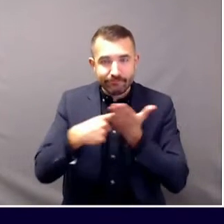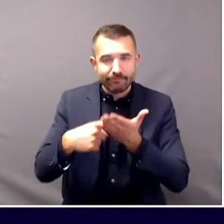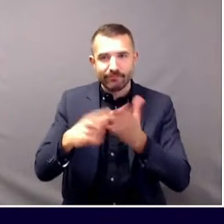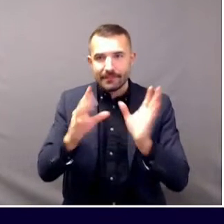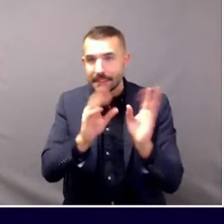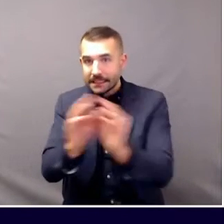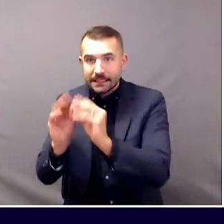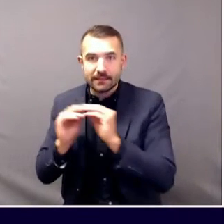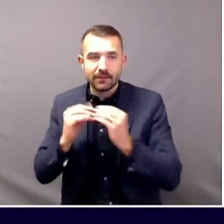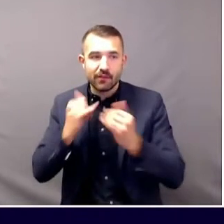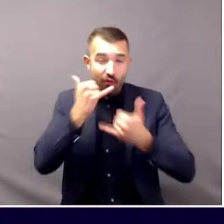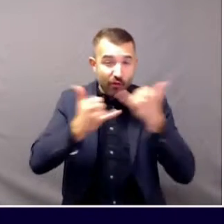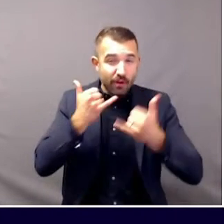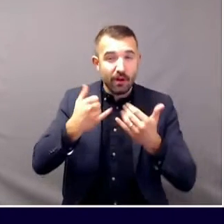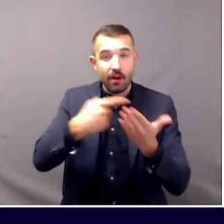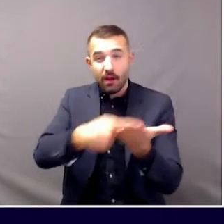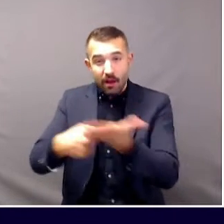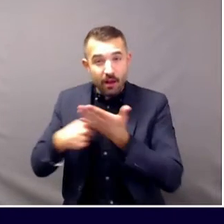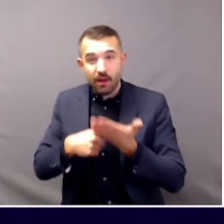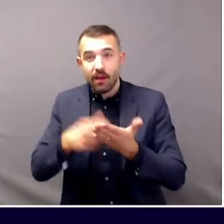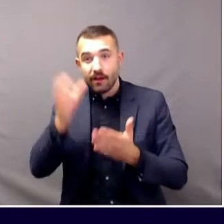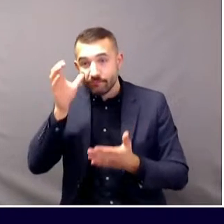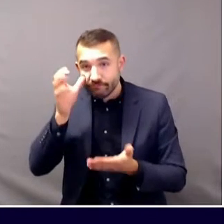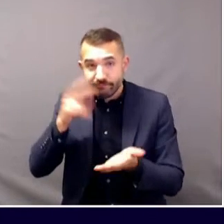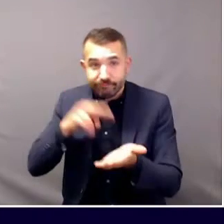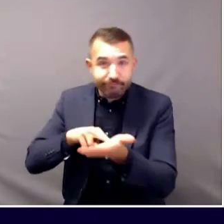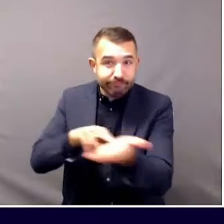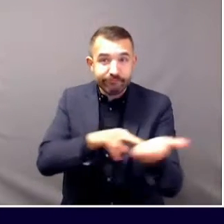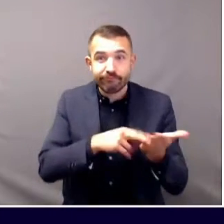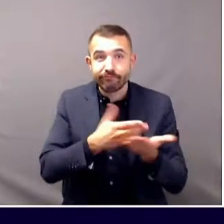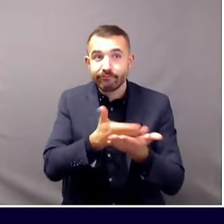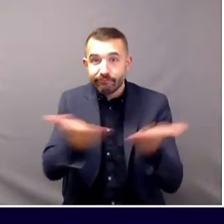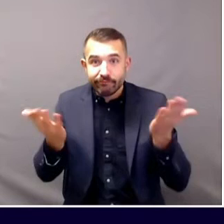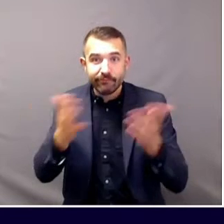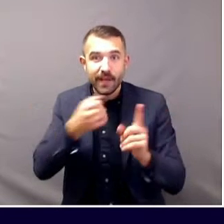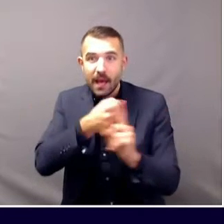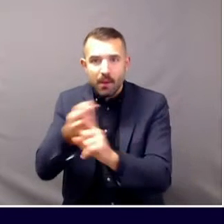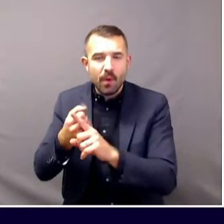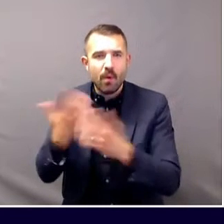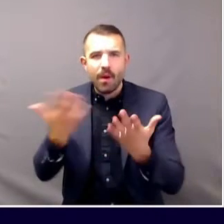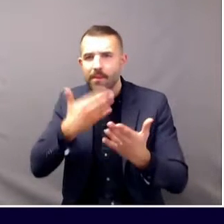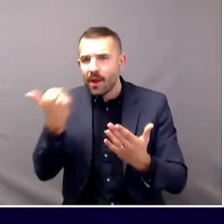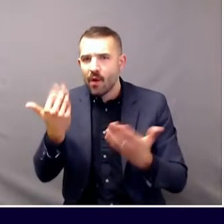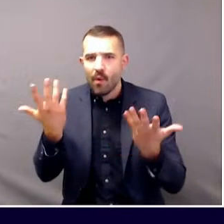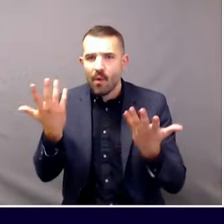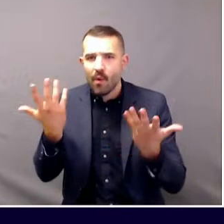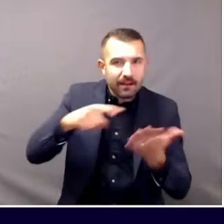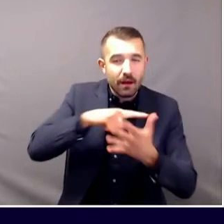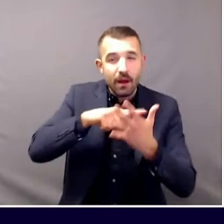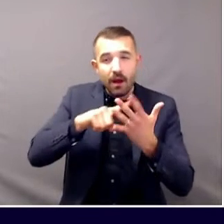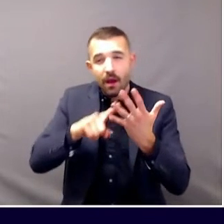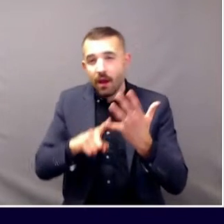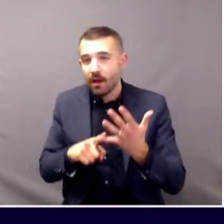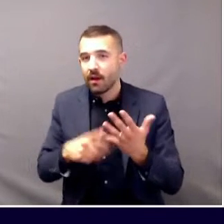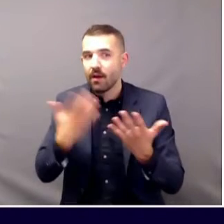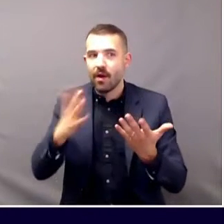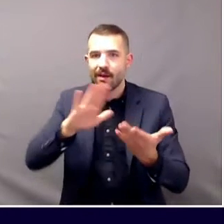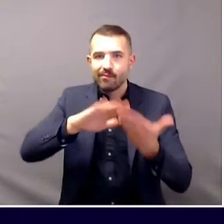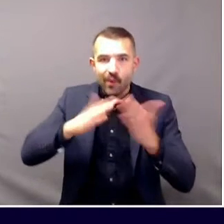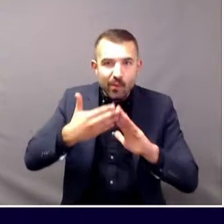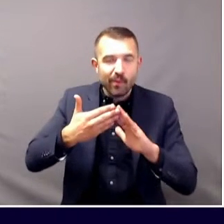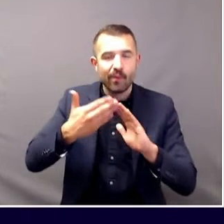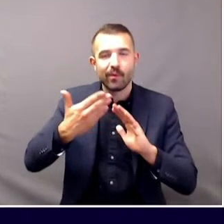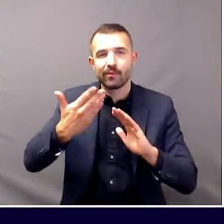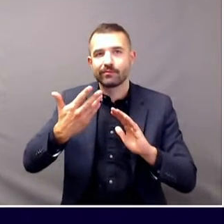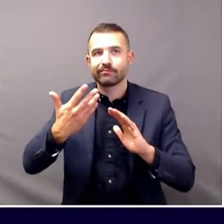were listening to those who are affected to furnish them what they need to help keep their communities safe, and also using that